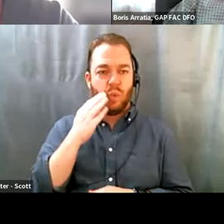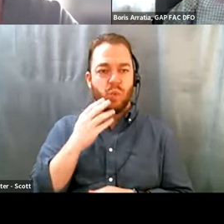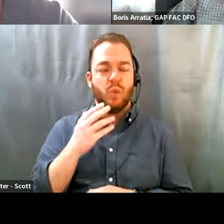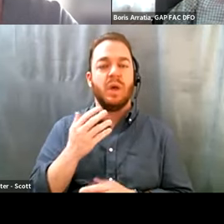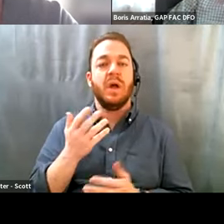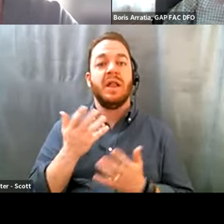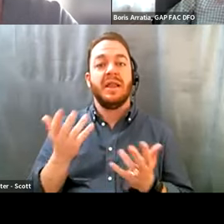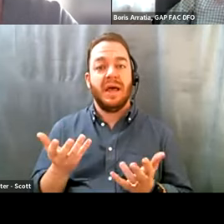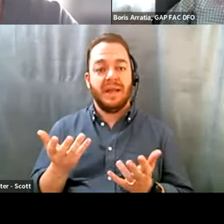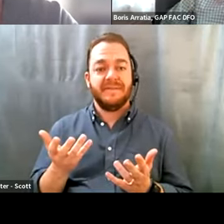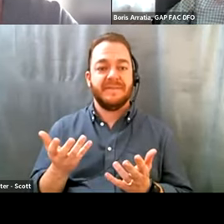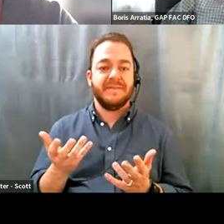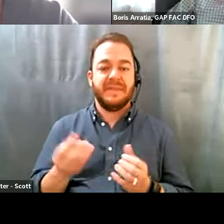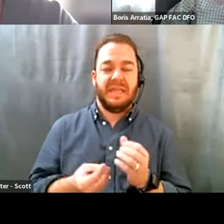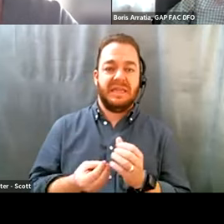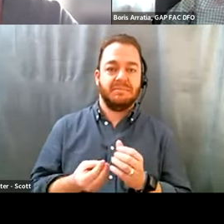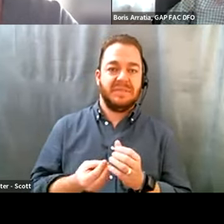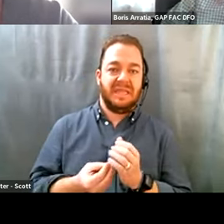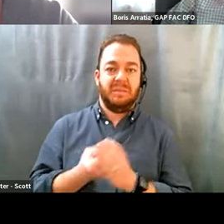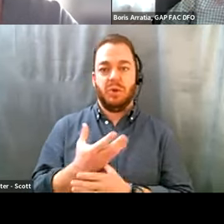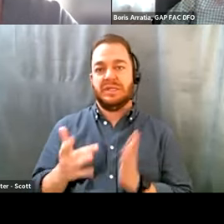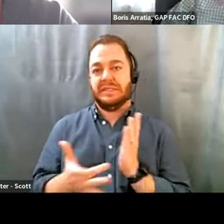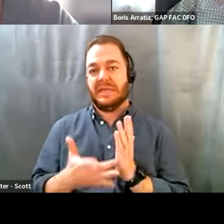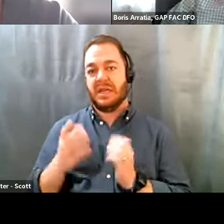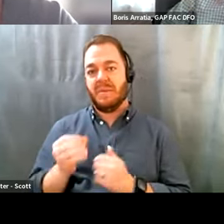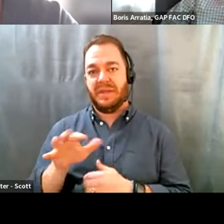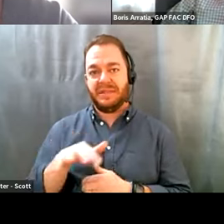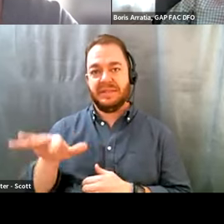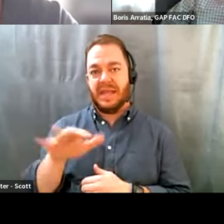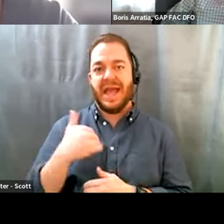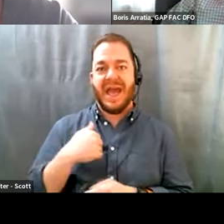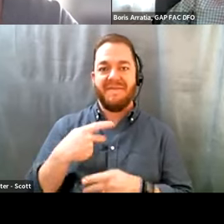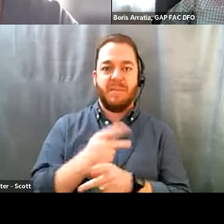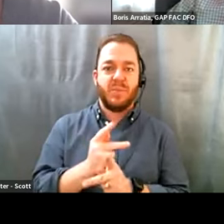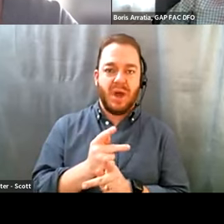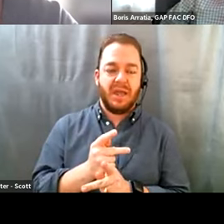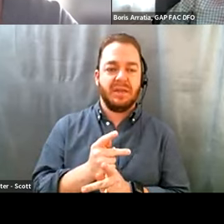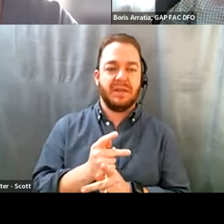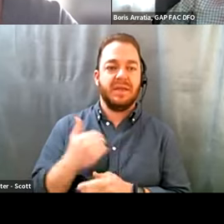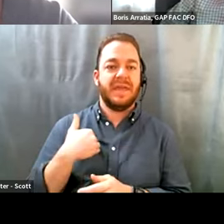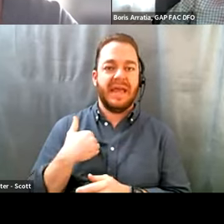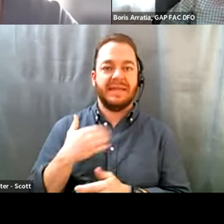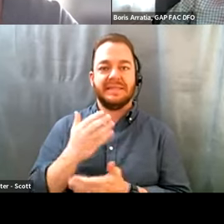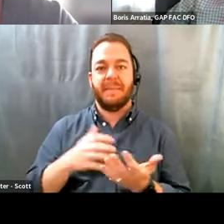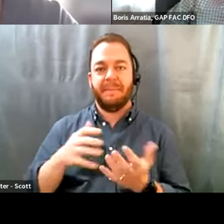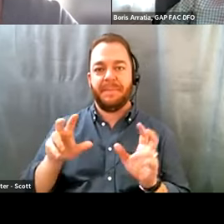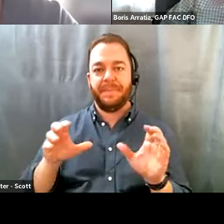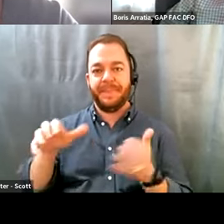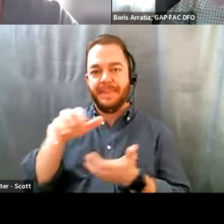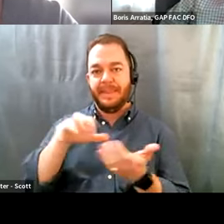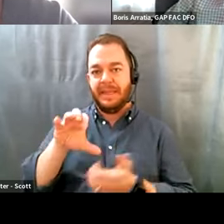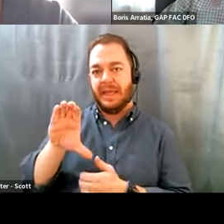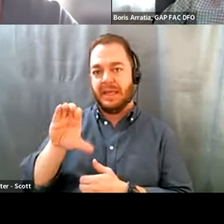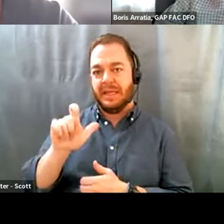the emerging technology companies out there have a product that has some component of cloud on